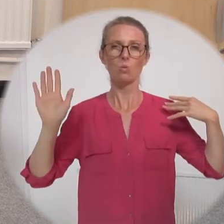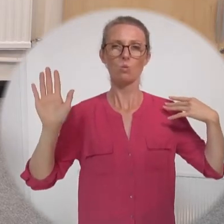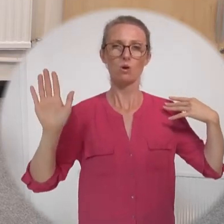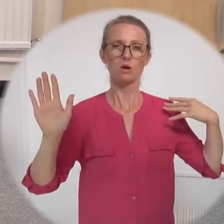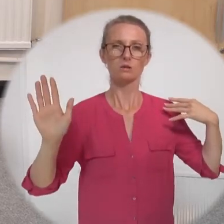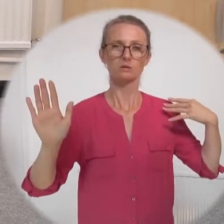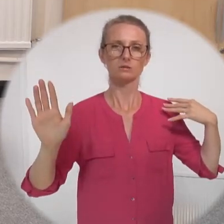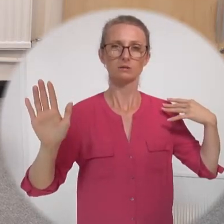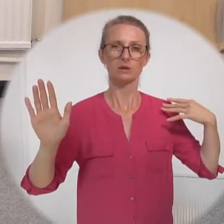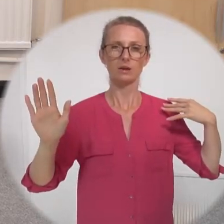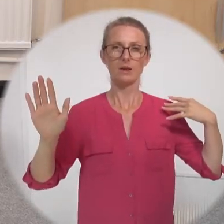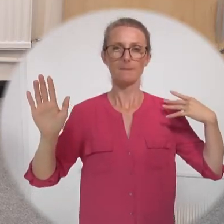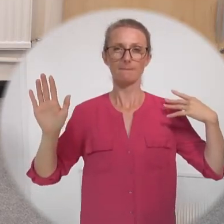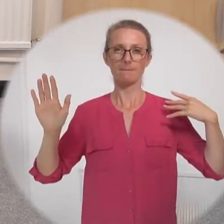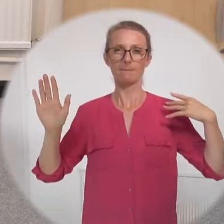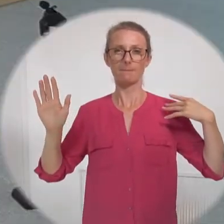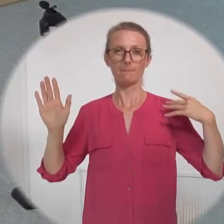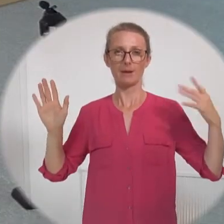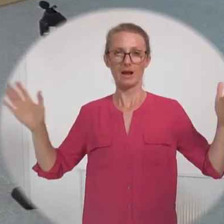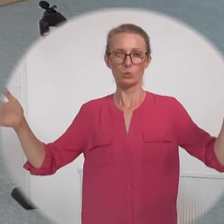and then you bring the arms back.